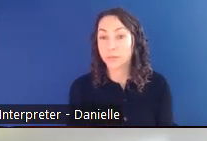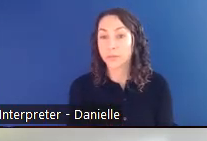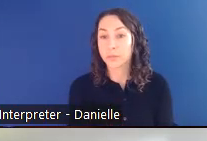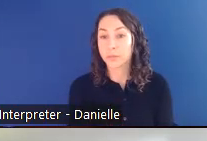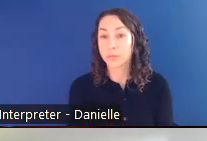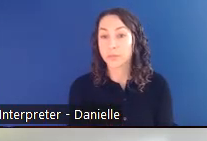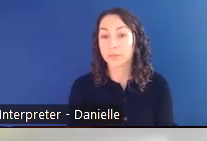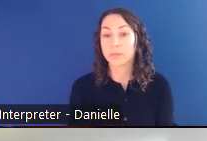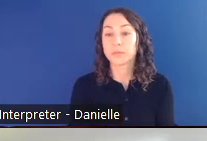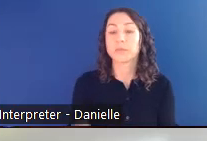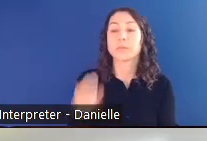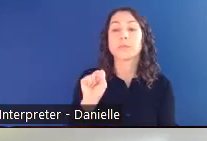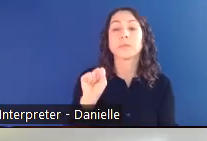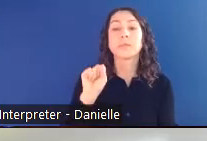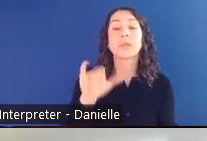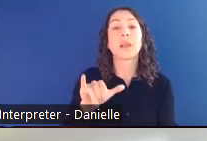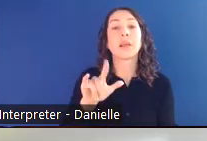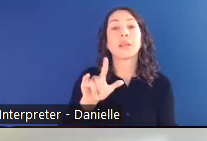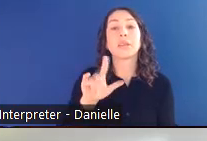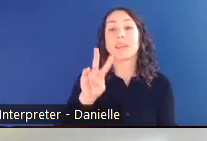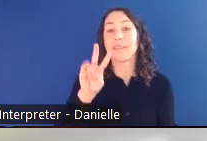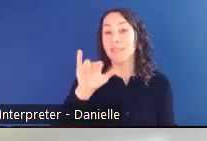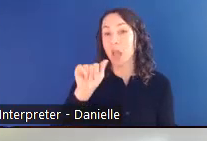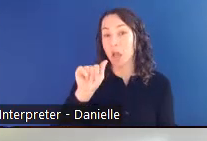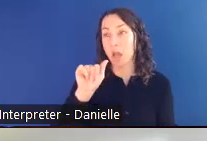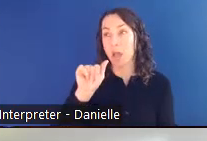Hi, Sylvia Smith with the